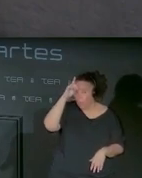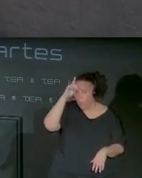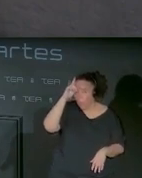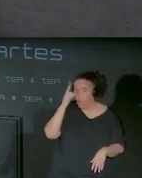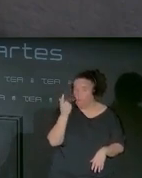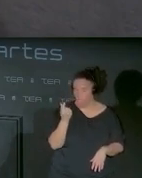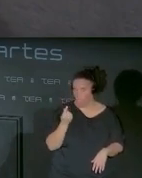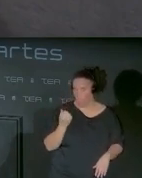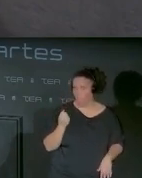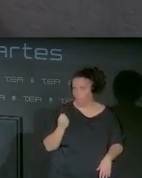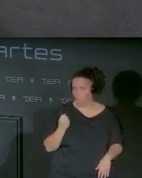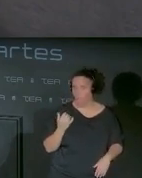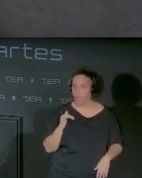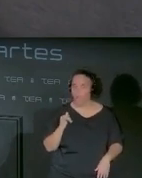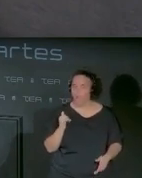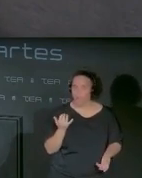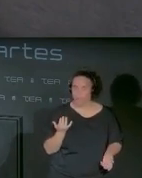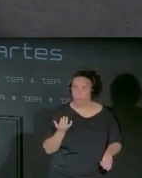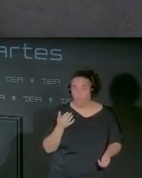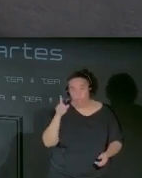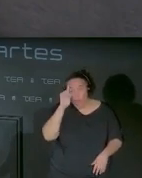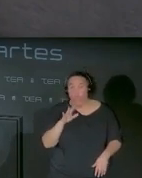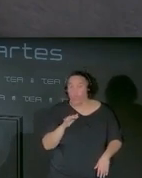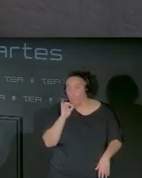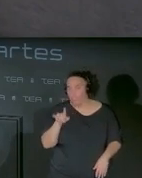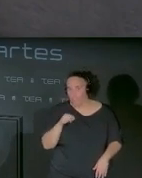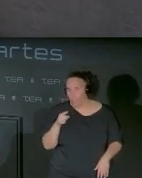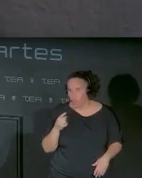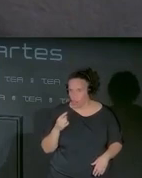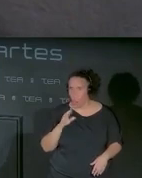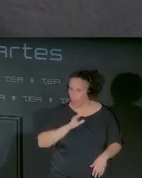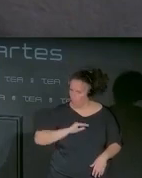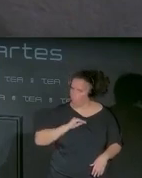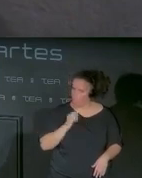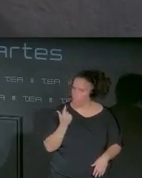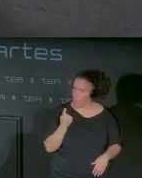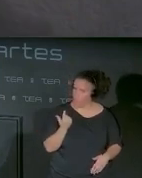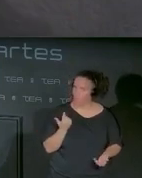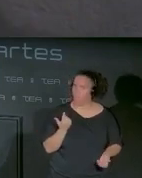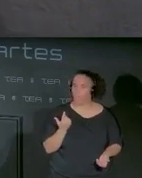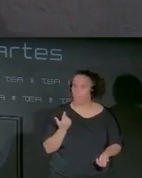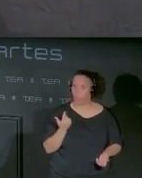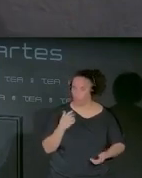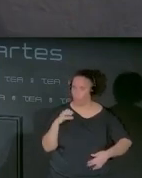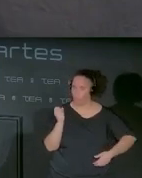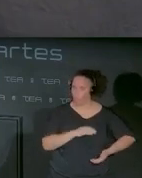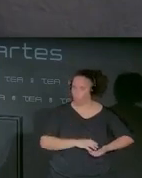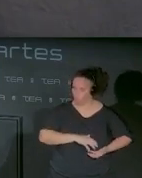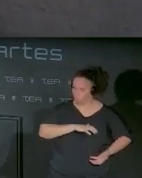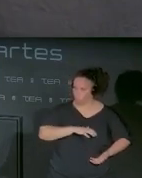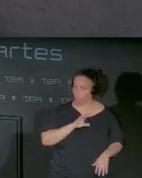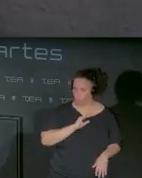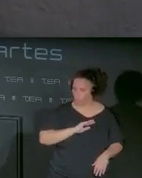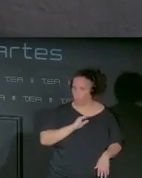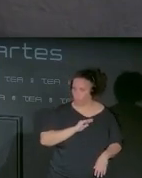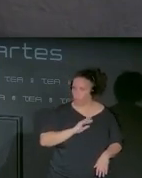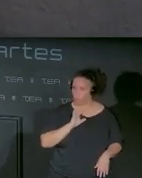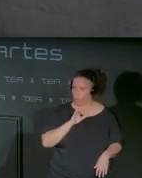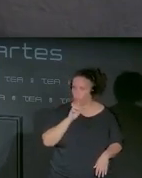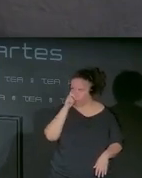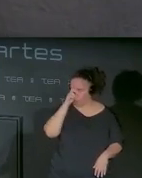but we are rather having a large fund. So I don't know if more funds within the European level will help